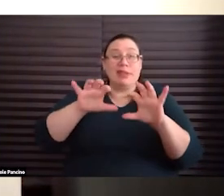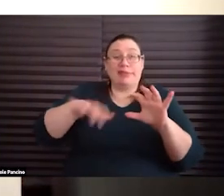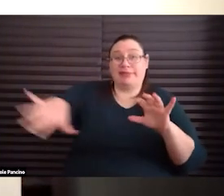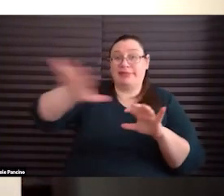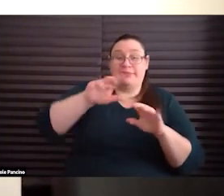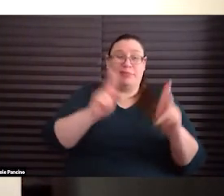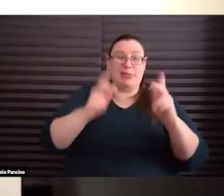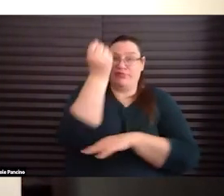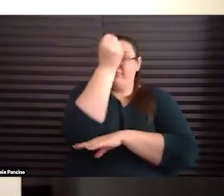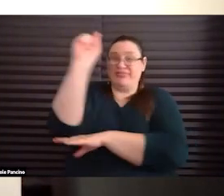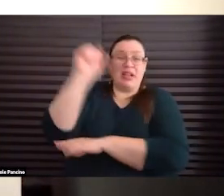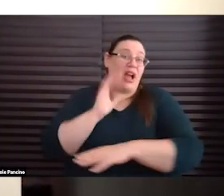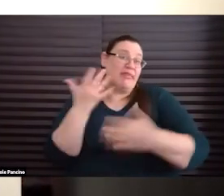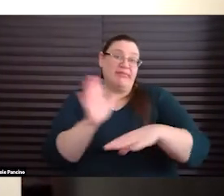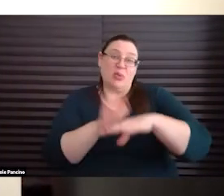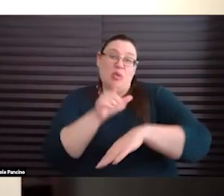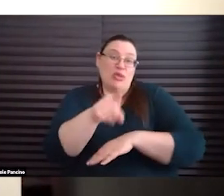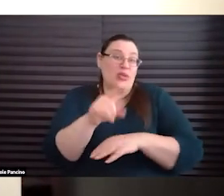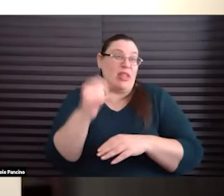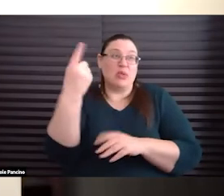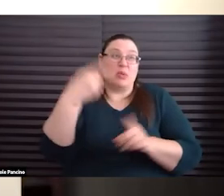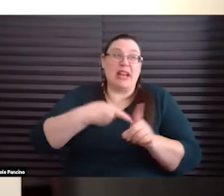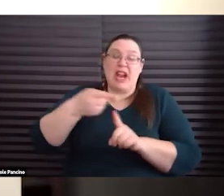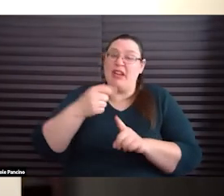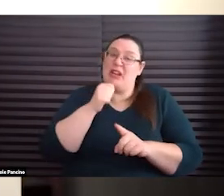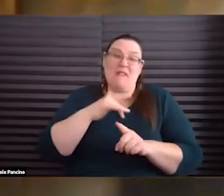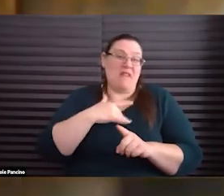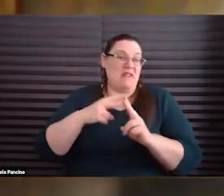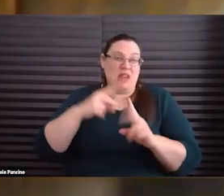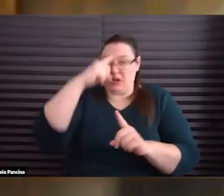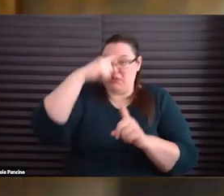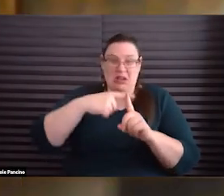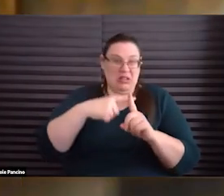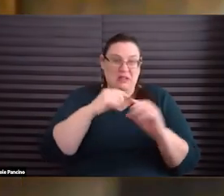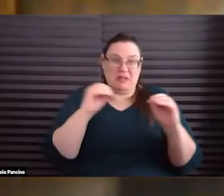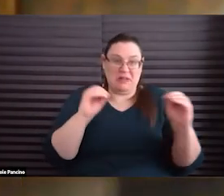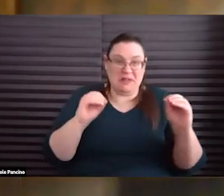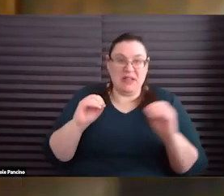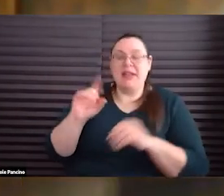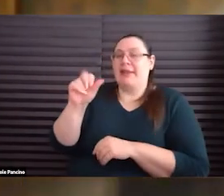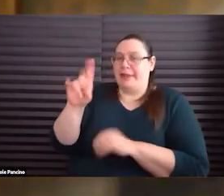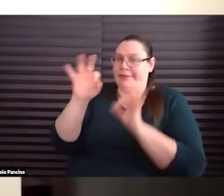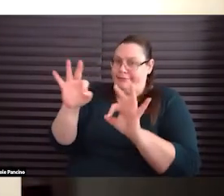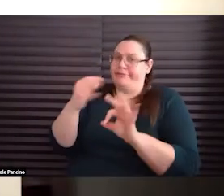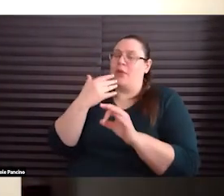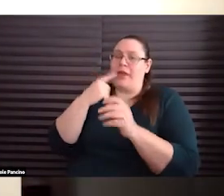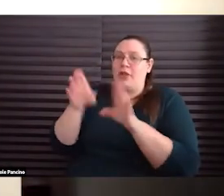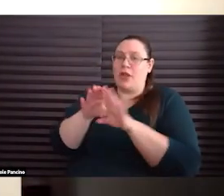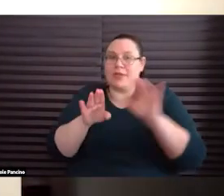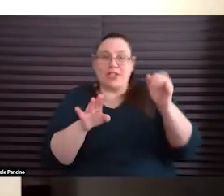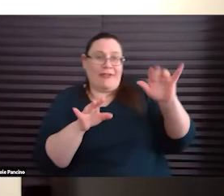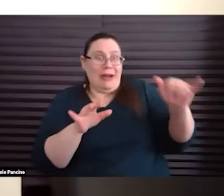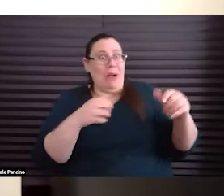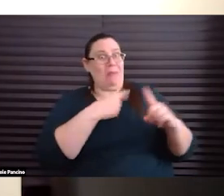is the one area I'm not optimistic about. All right, and we have to go, but we what can't a great leave it at note that. to end it